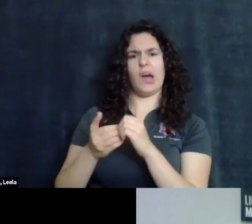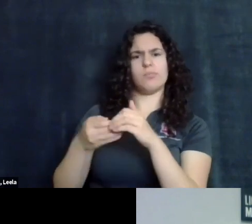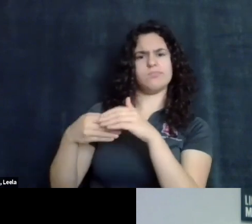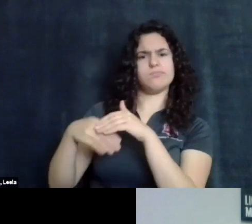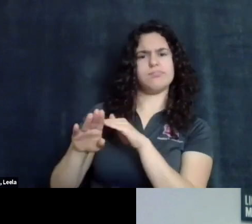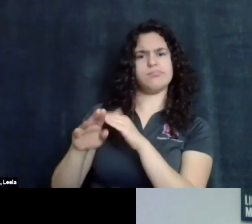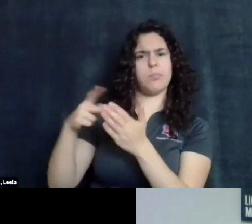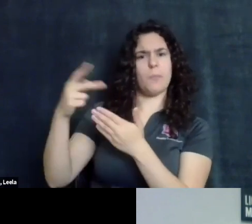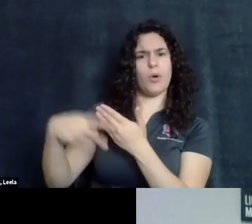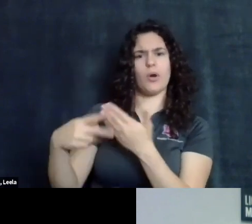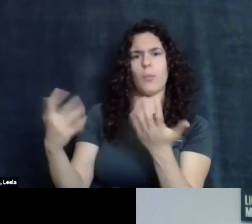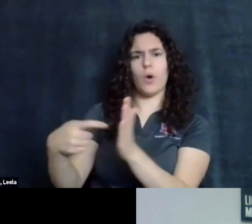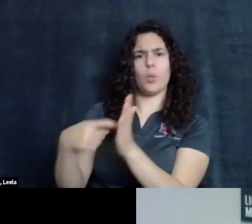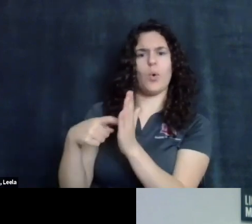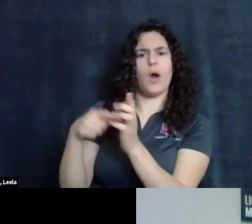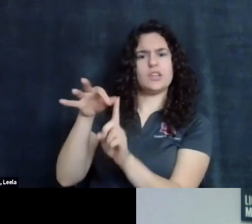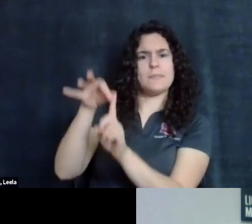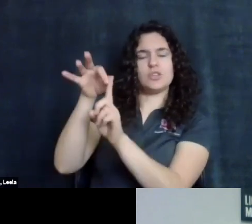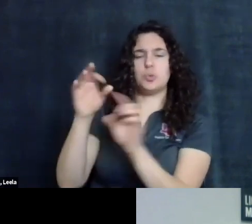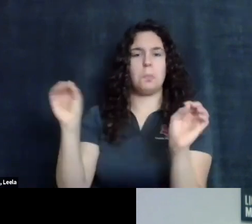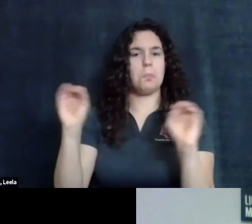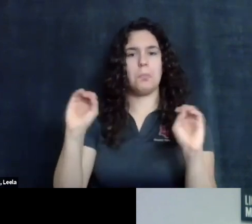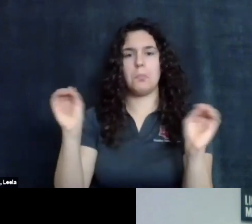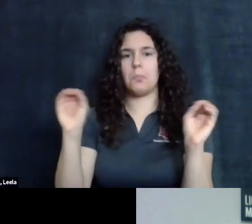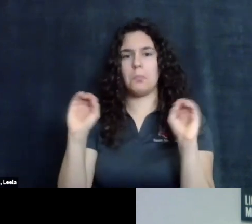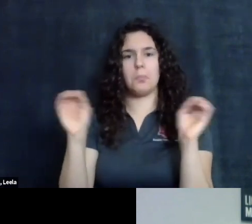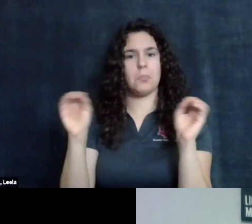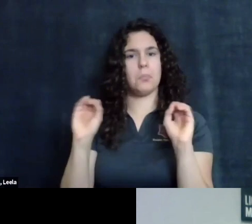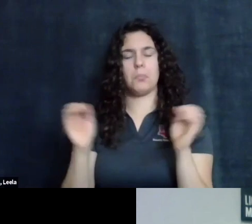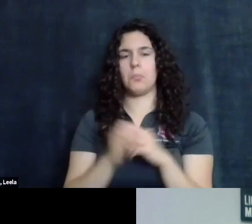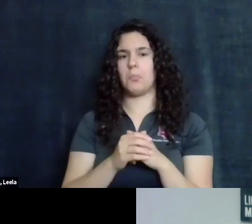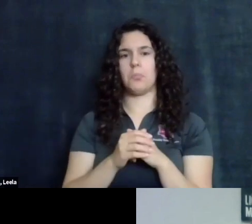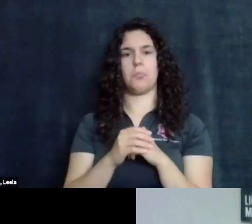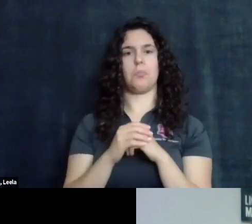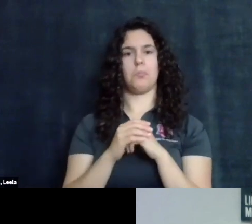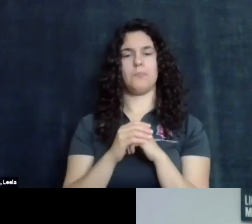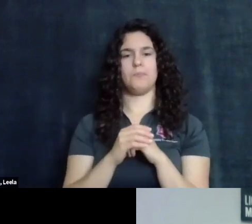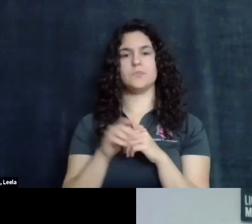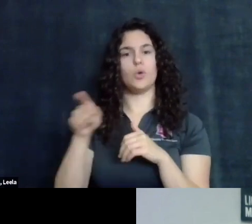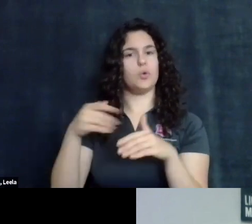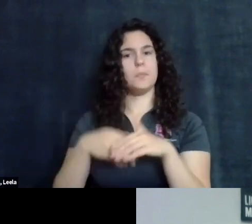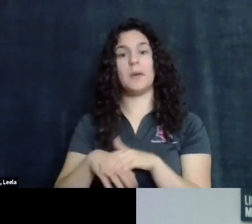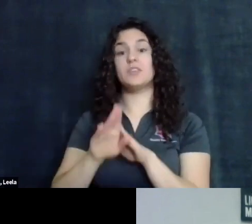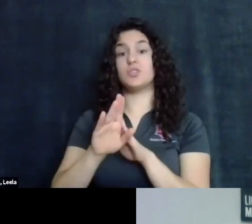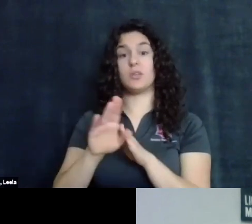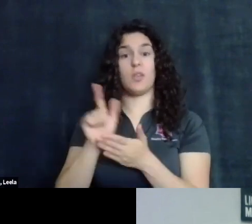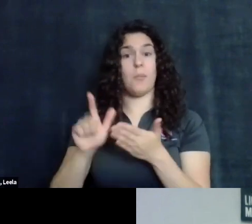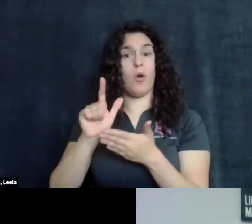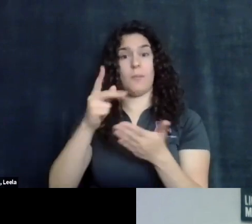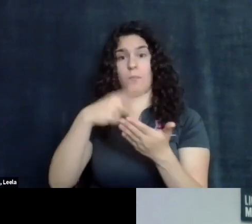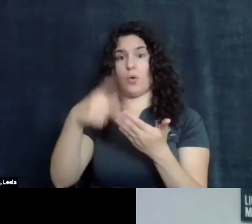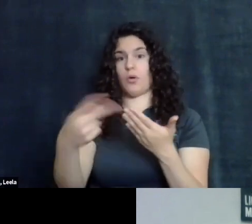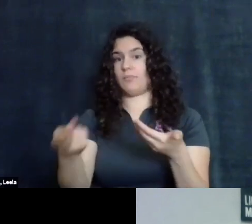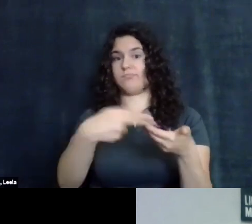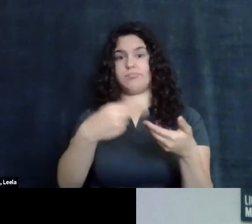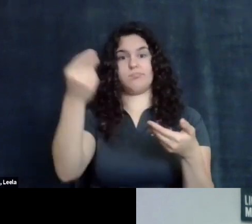our programs. So it is always good to enter a program. The only thing is, don't